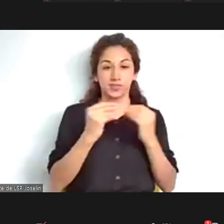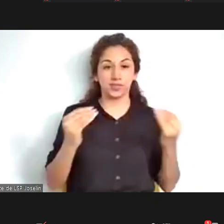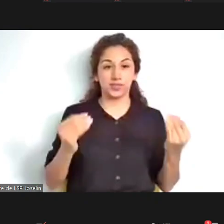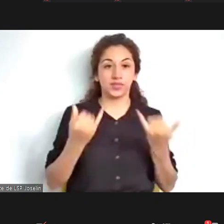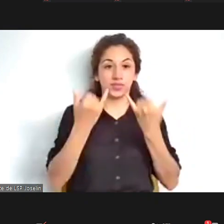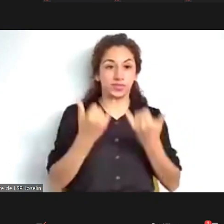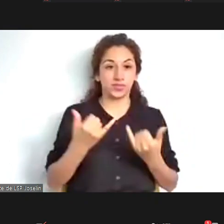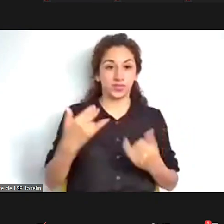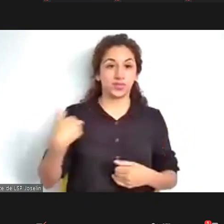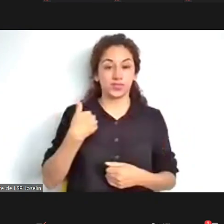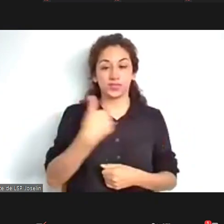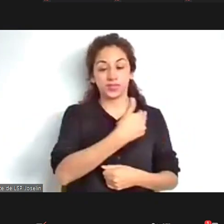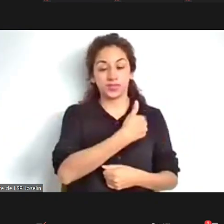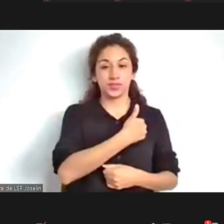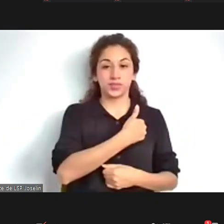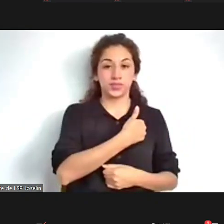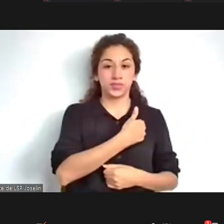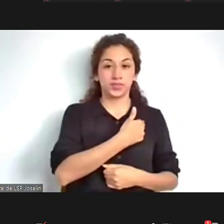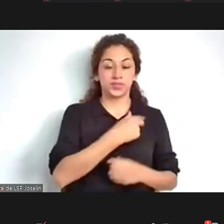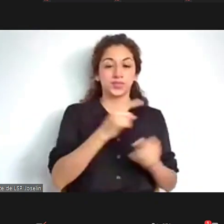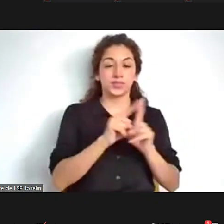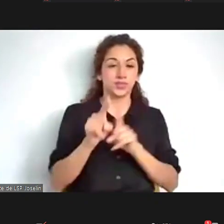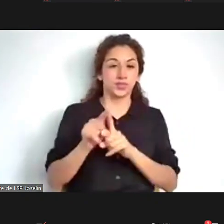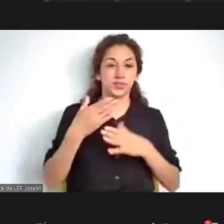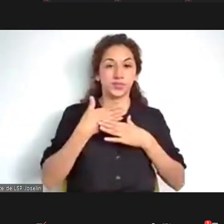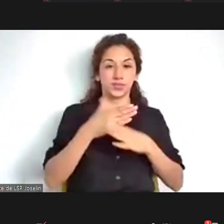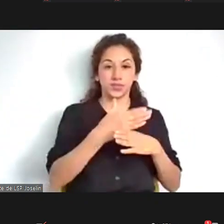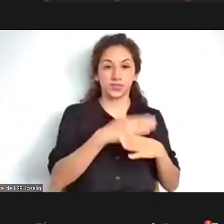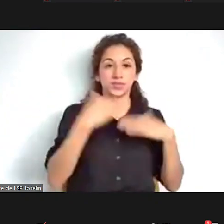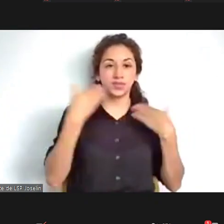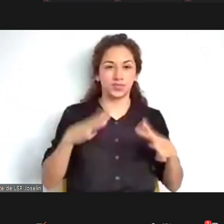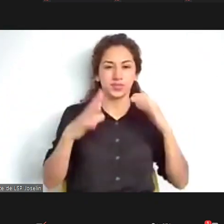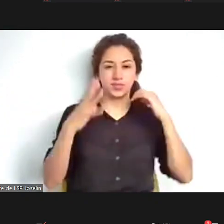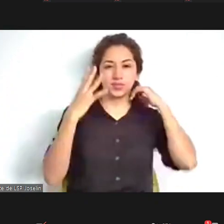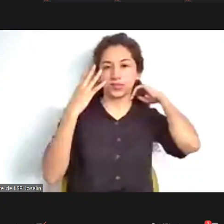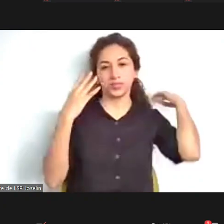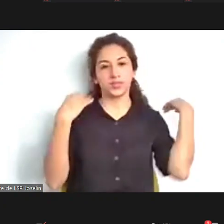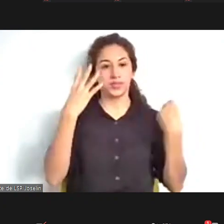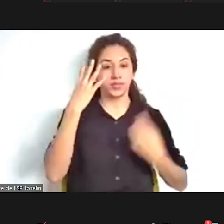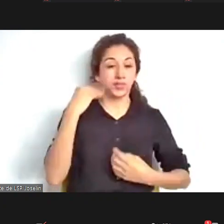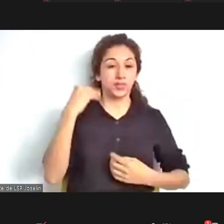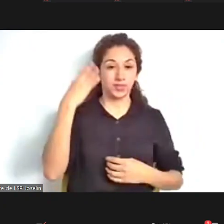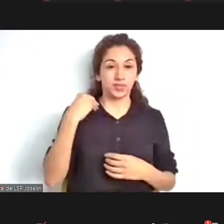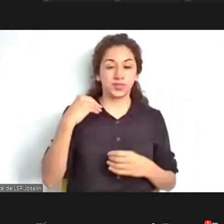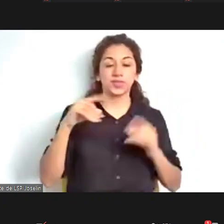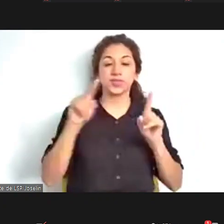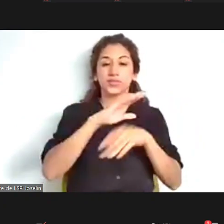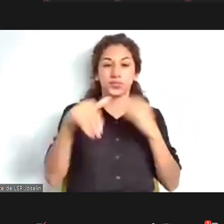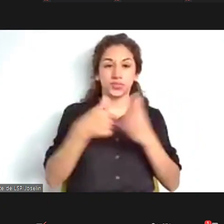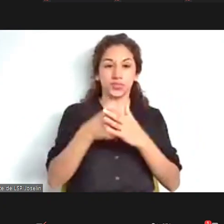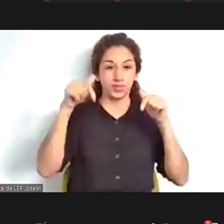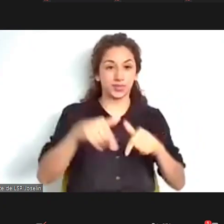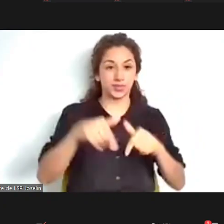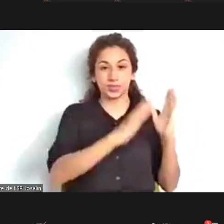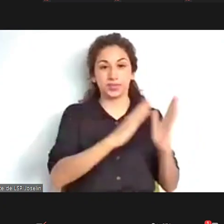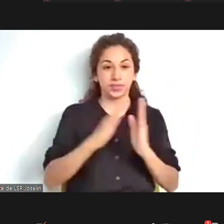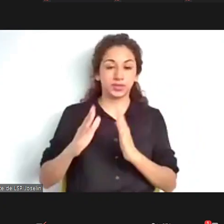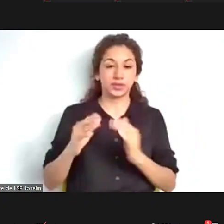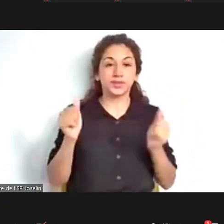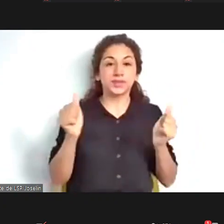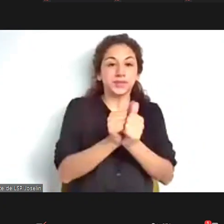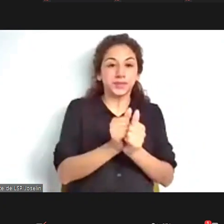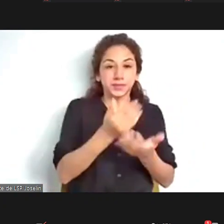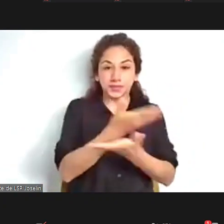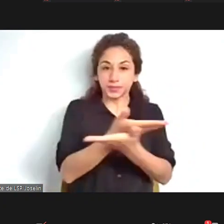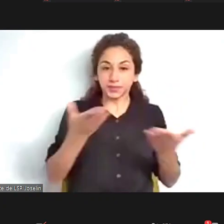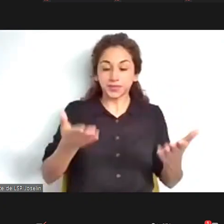your participation here with us today and we have had some experience throughout this entire process together with all